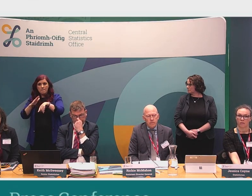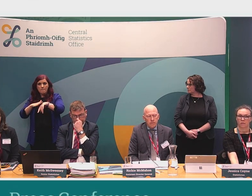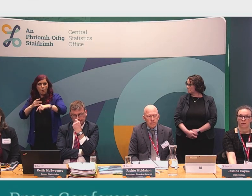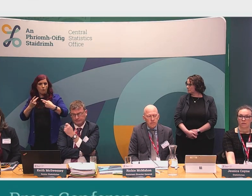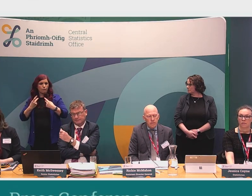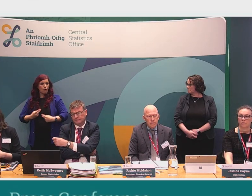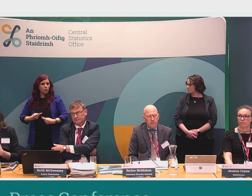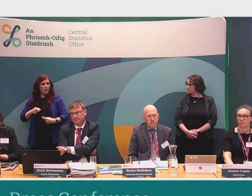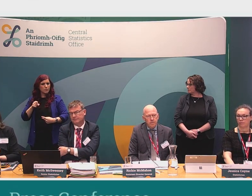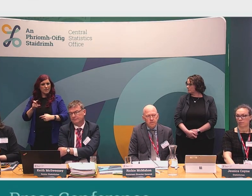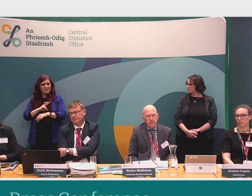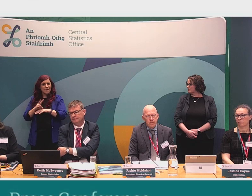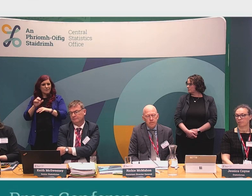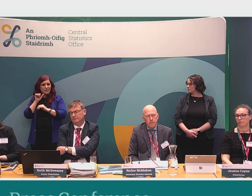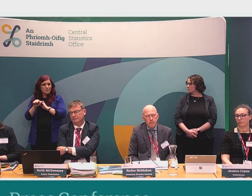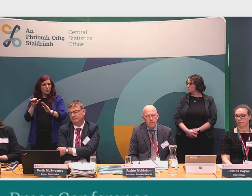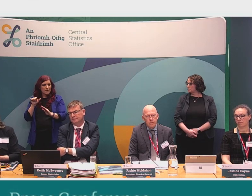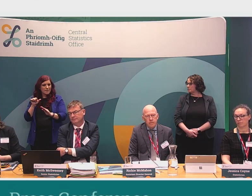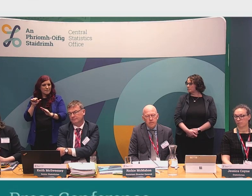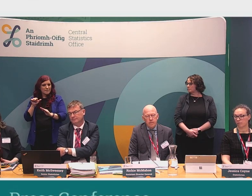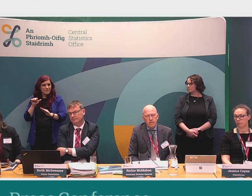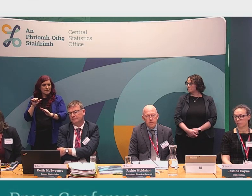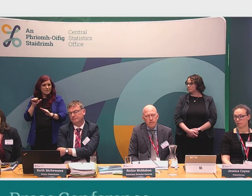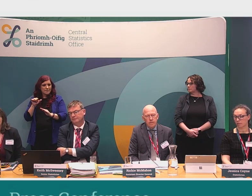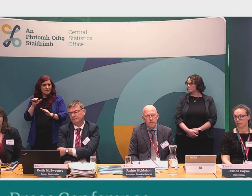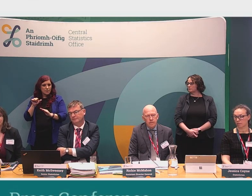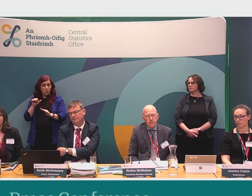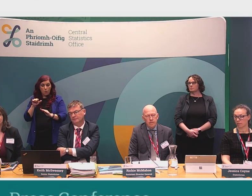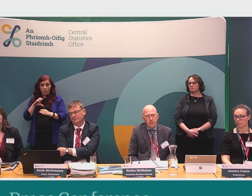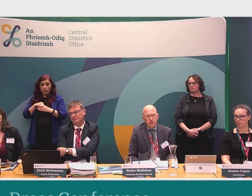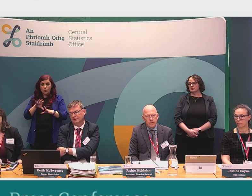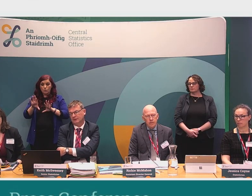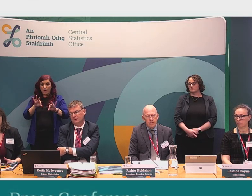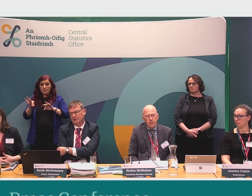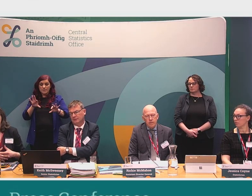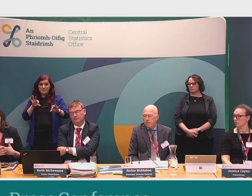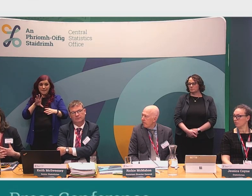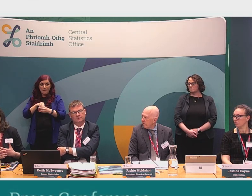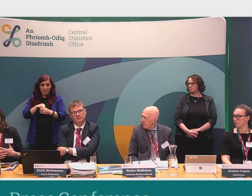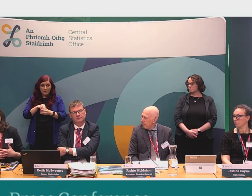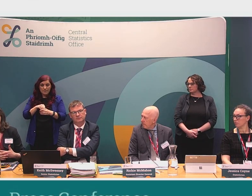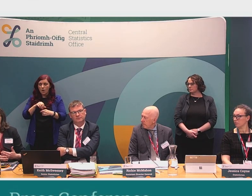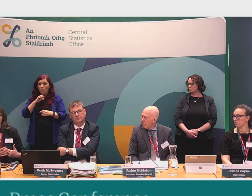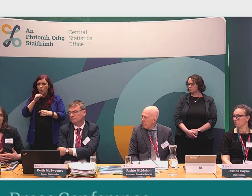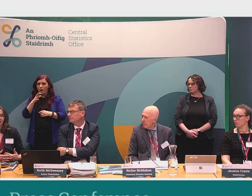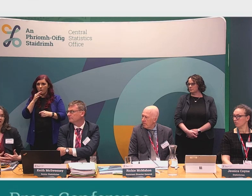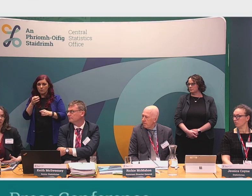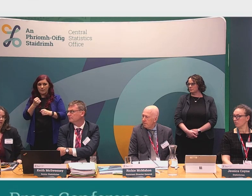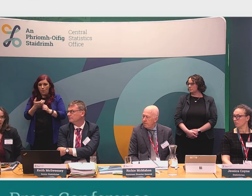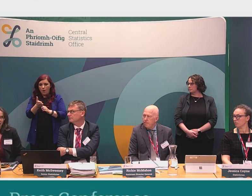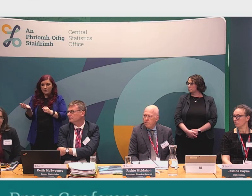experiences, while they're part of our sample, we're not going to be able to publish on perhaps, migrants, perhaps people who have, come